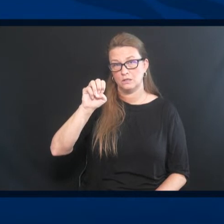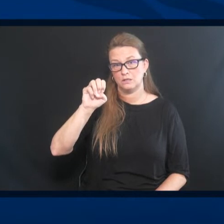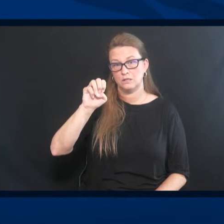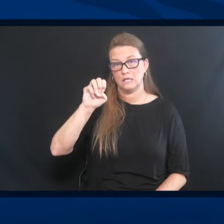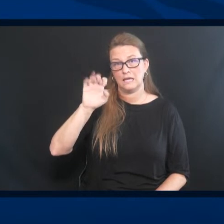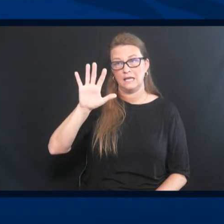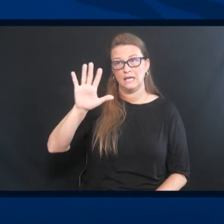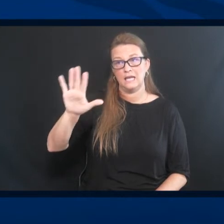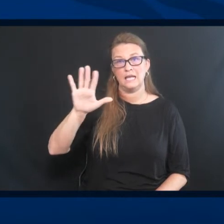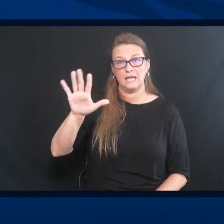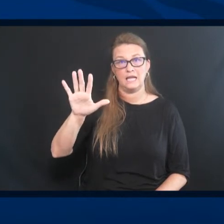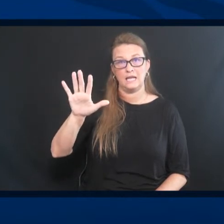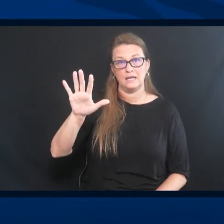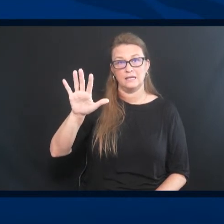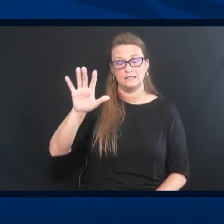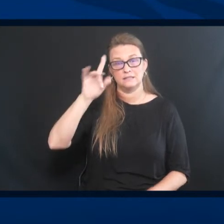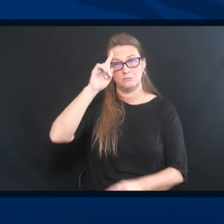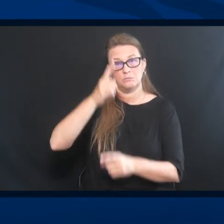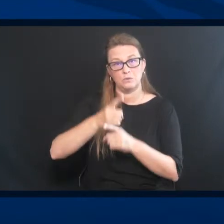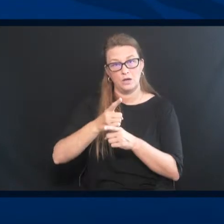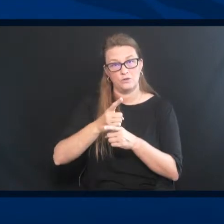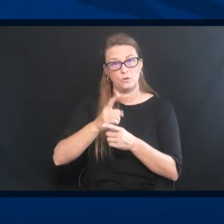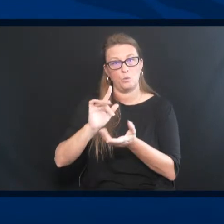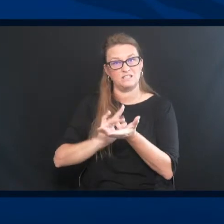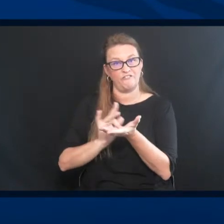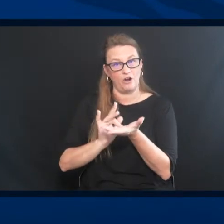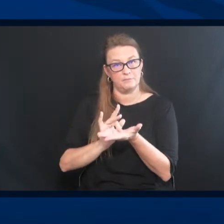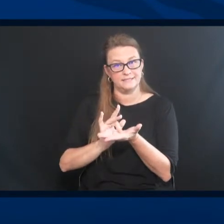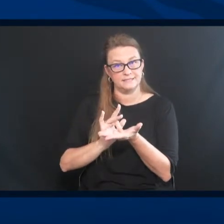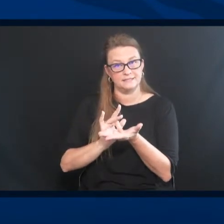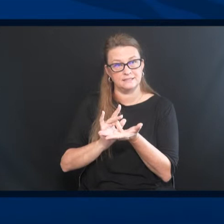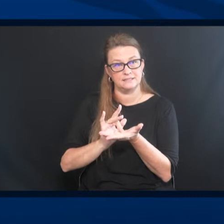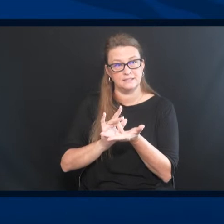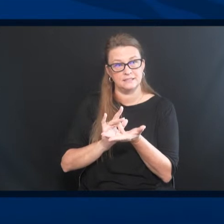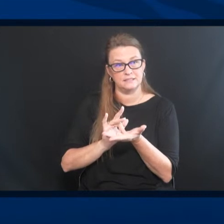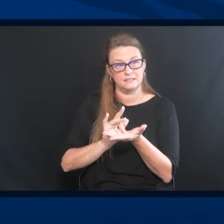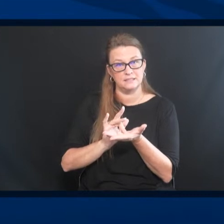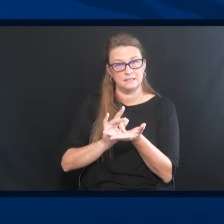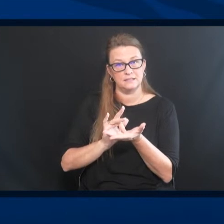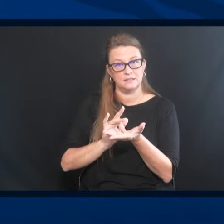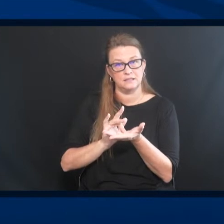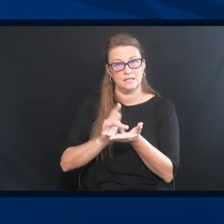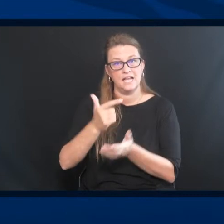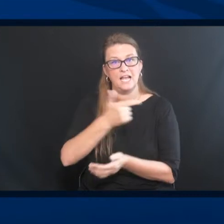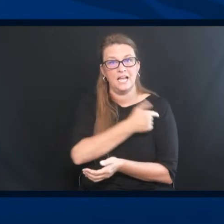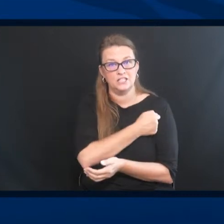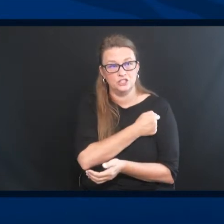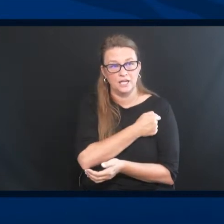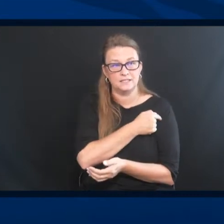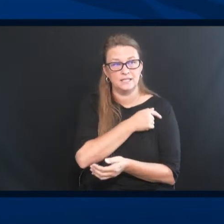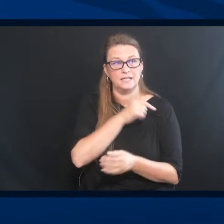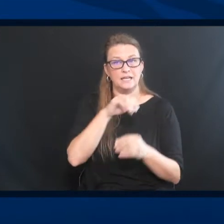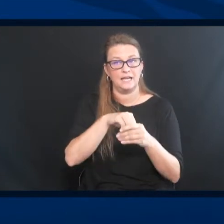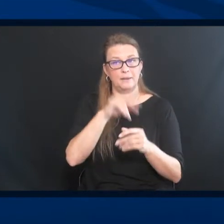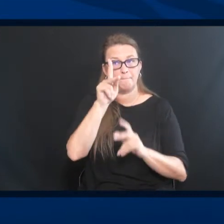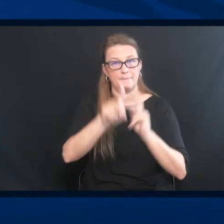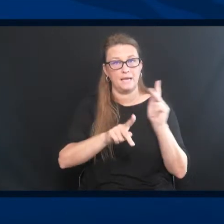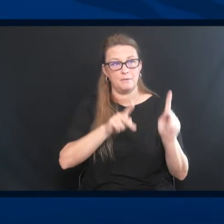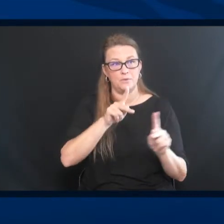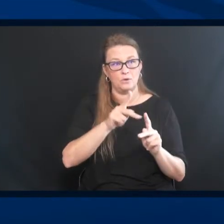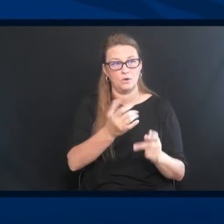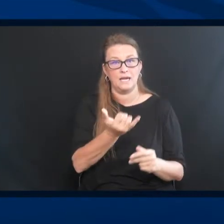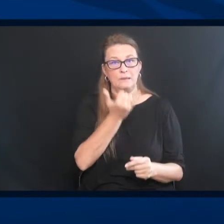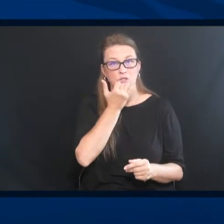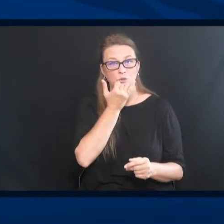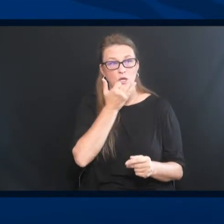that the brother was a pharmacist and was injecting the vaccine into people, and he thought that was the wrong thing